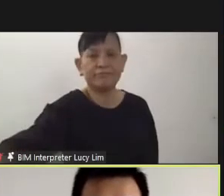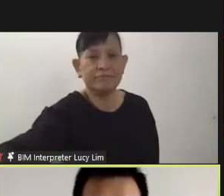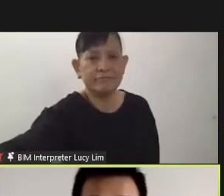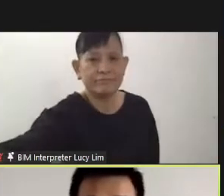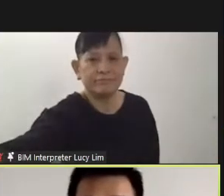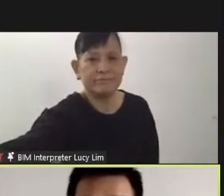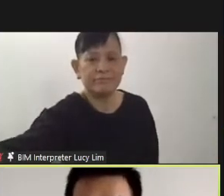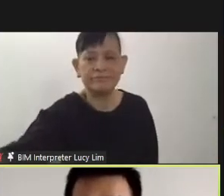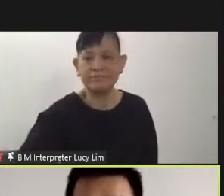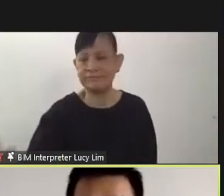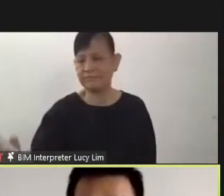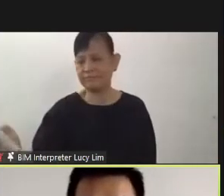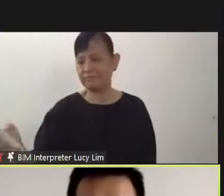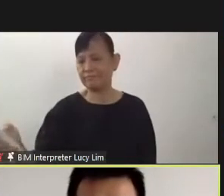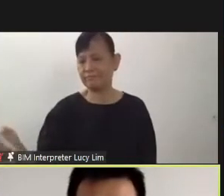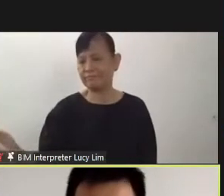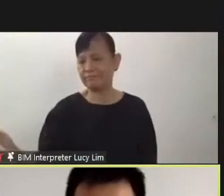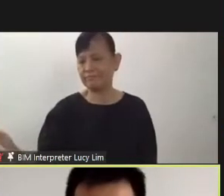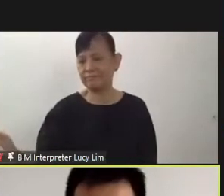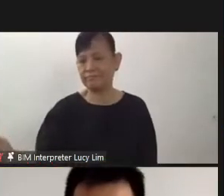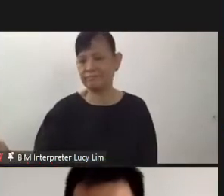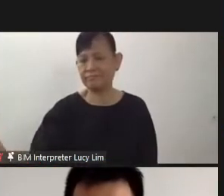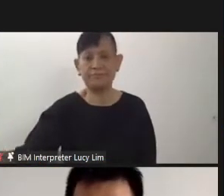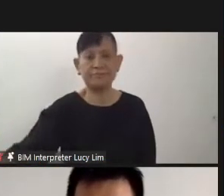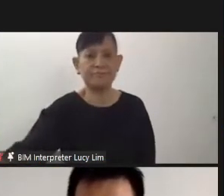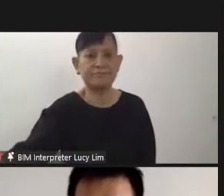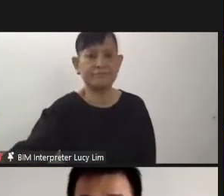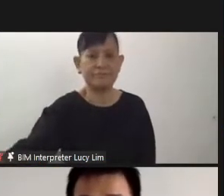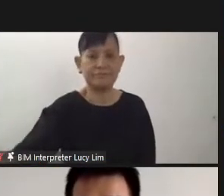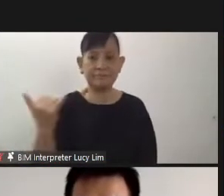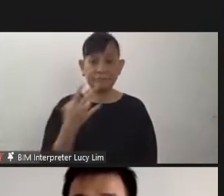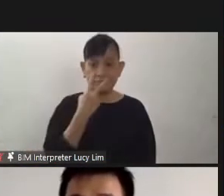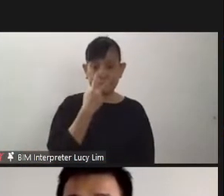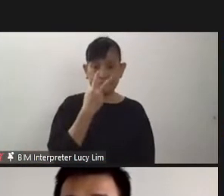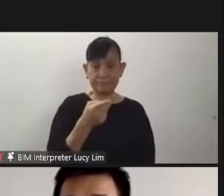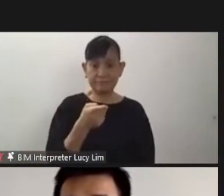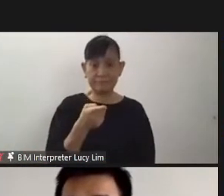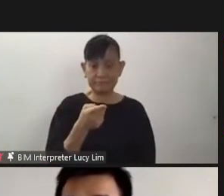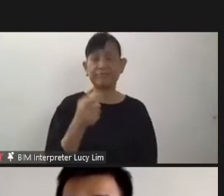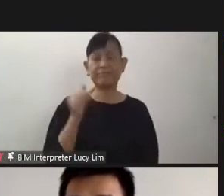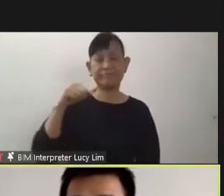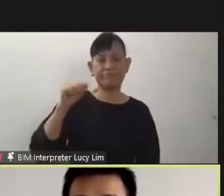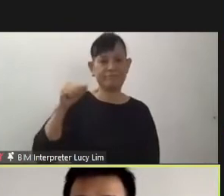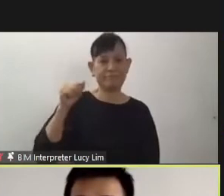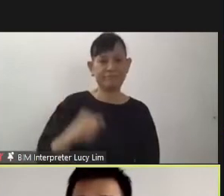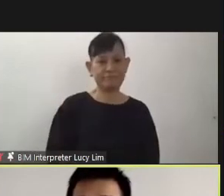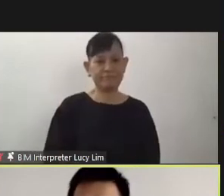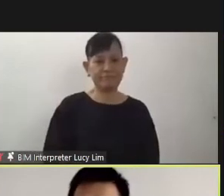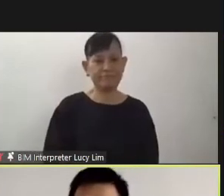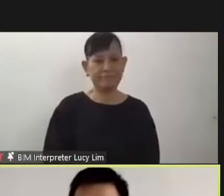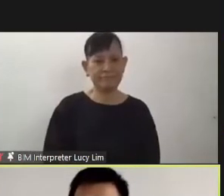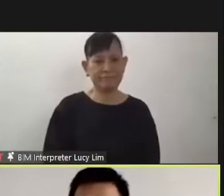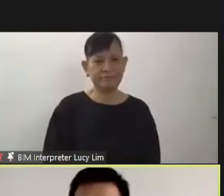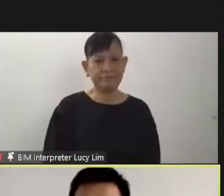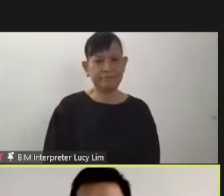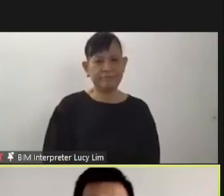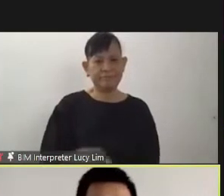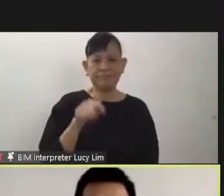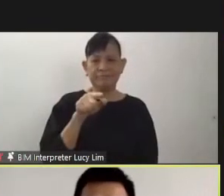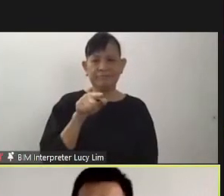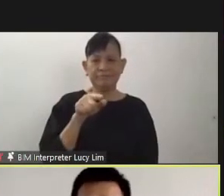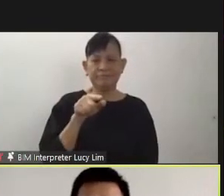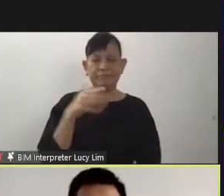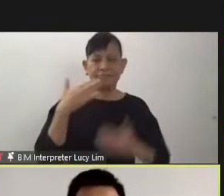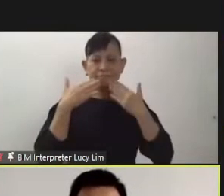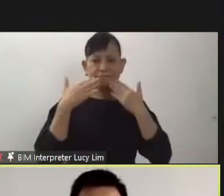Okay, can you see my screen now? Yes. Okay, right, thank you. Okay, yeah, again, thank you.